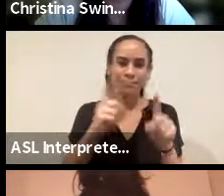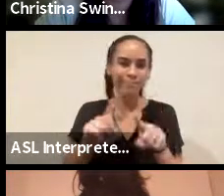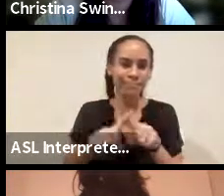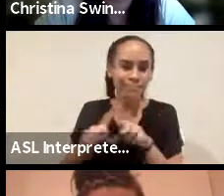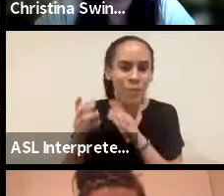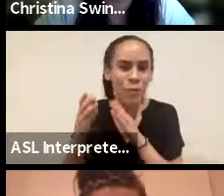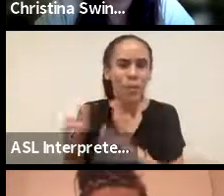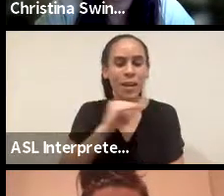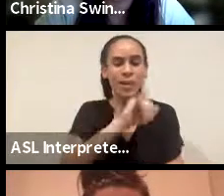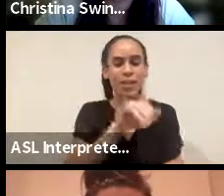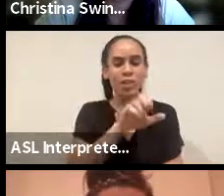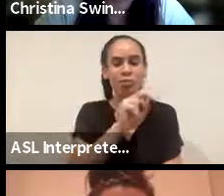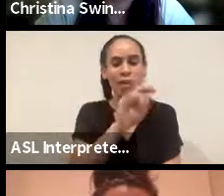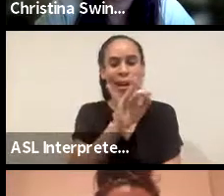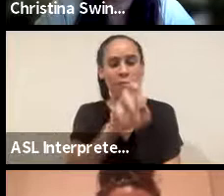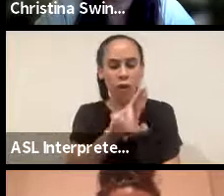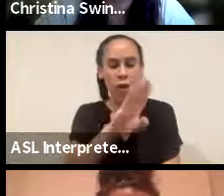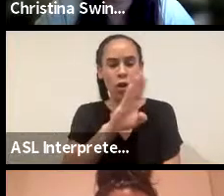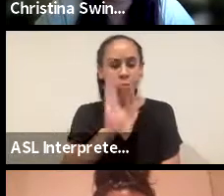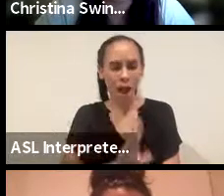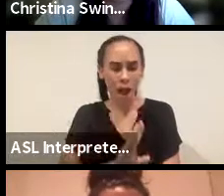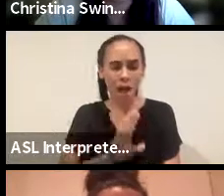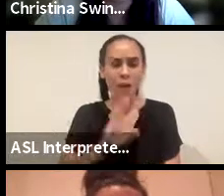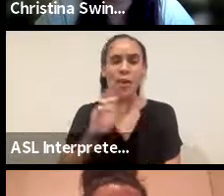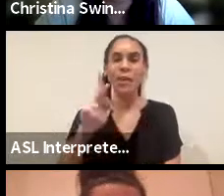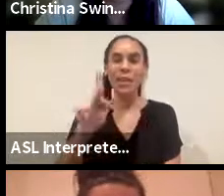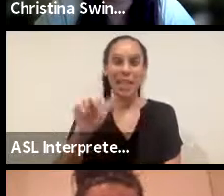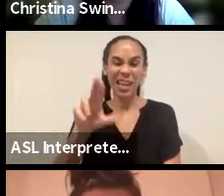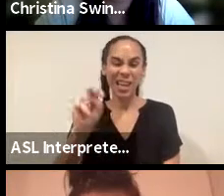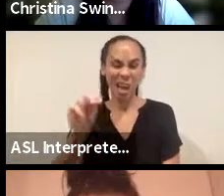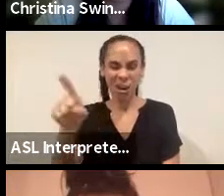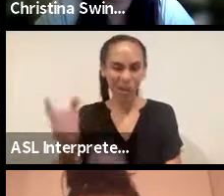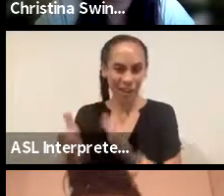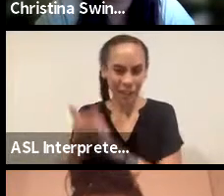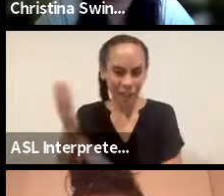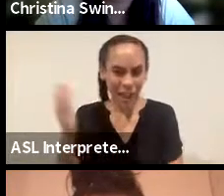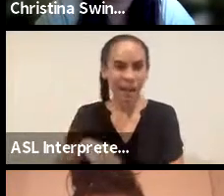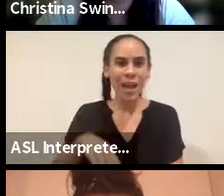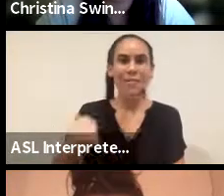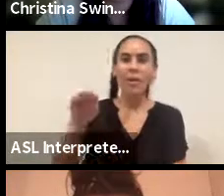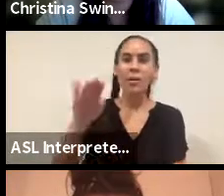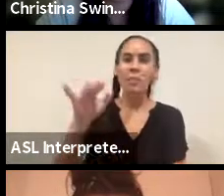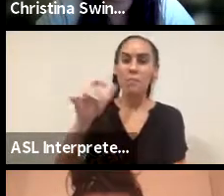Jennifer Brown, Karen just left, but she was here, Michael Thomas,